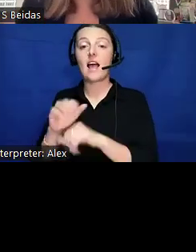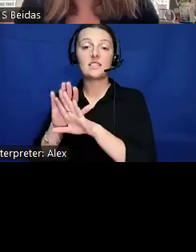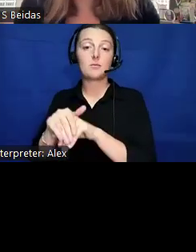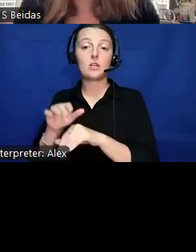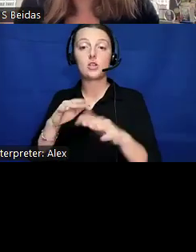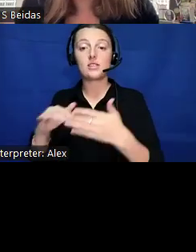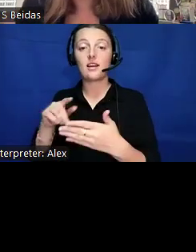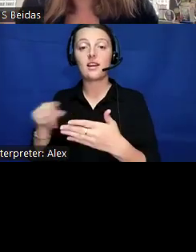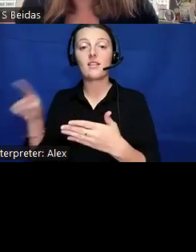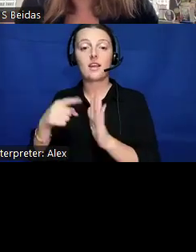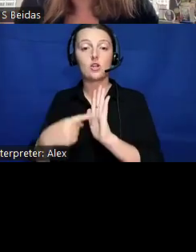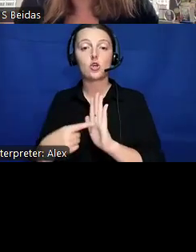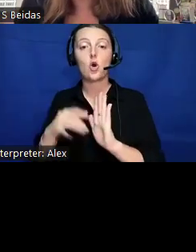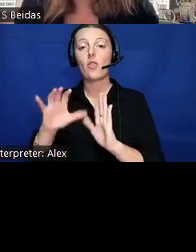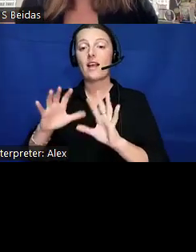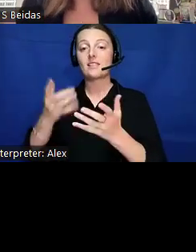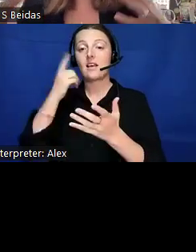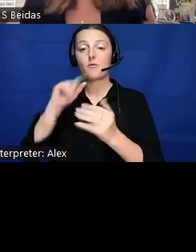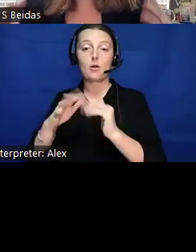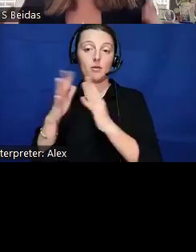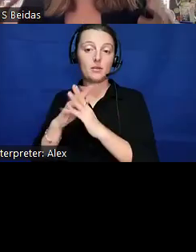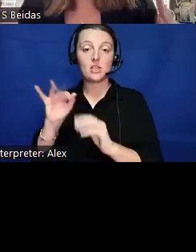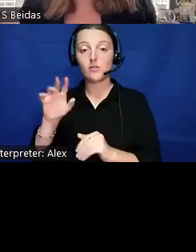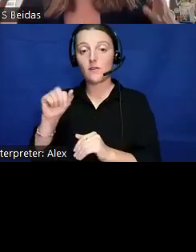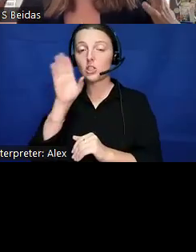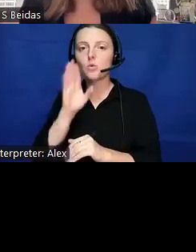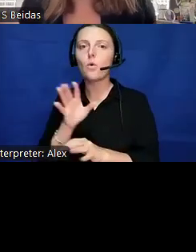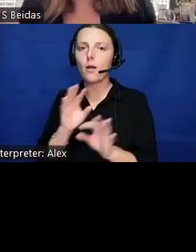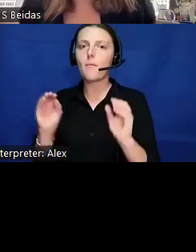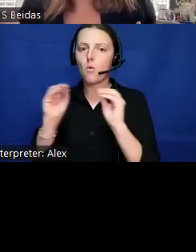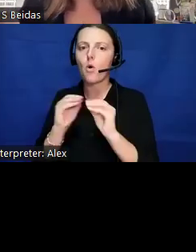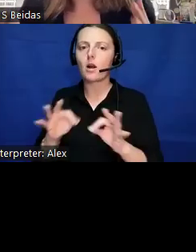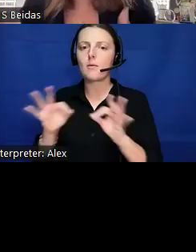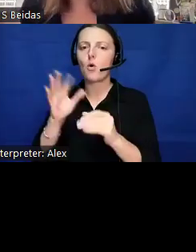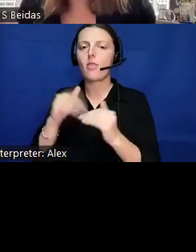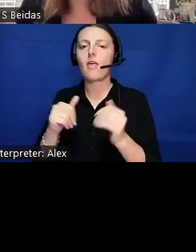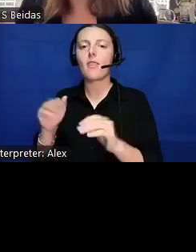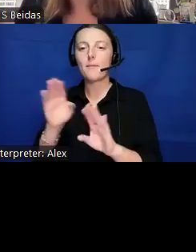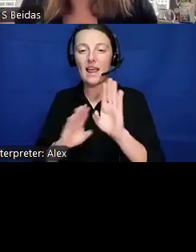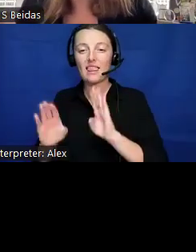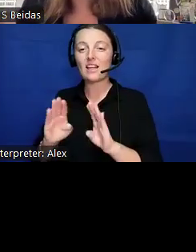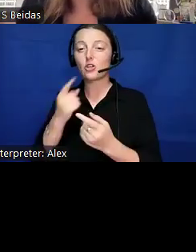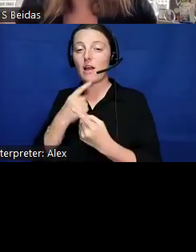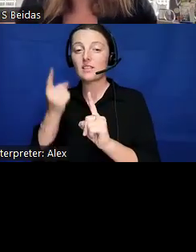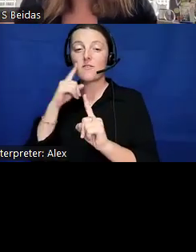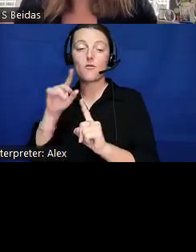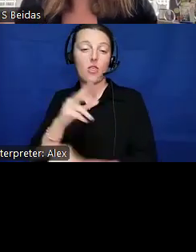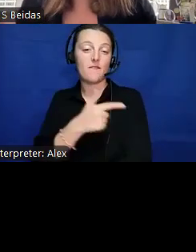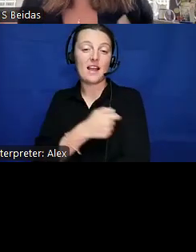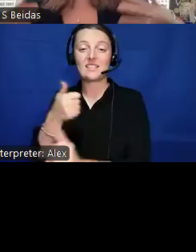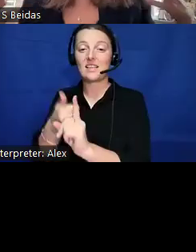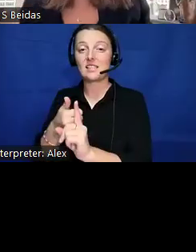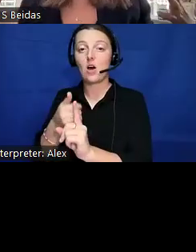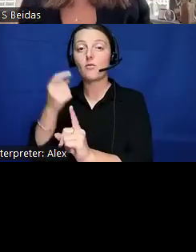of implementation factors would be more important than the biological efficacy of the vaccine itself on population health